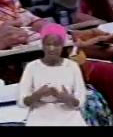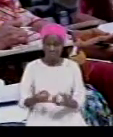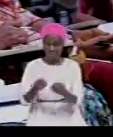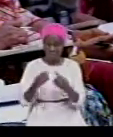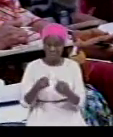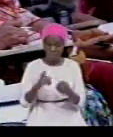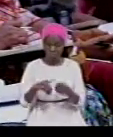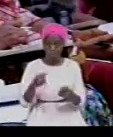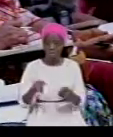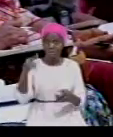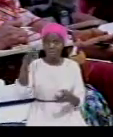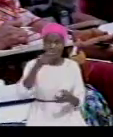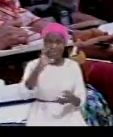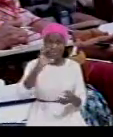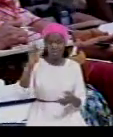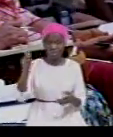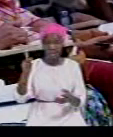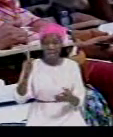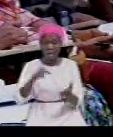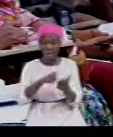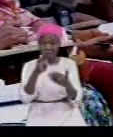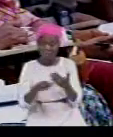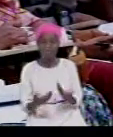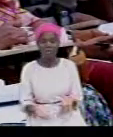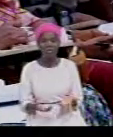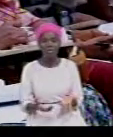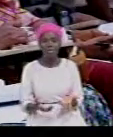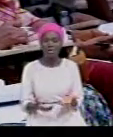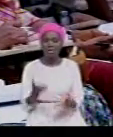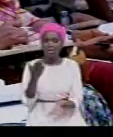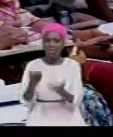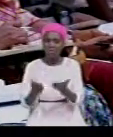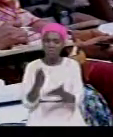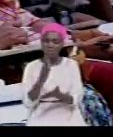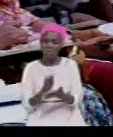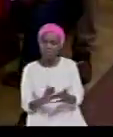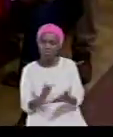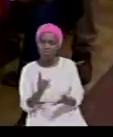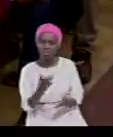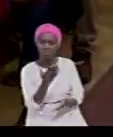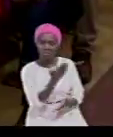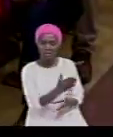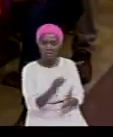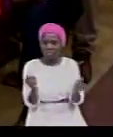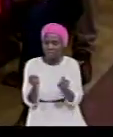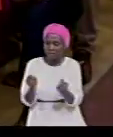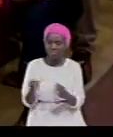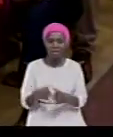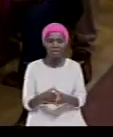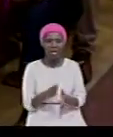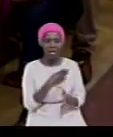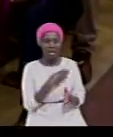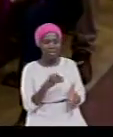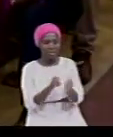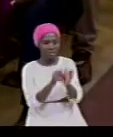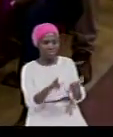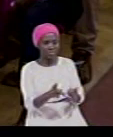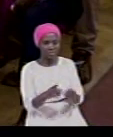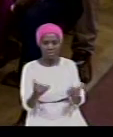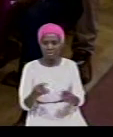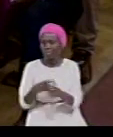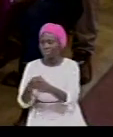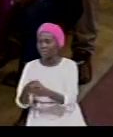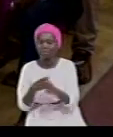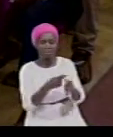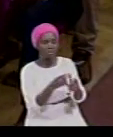the promises of God. Then maybe somebody there will be shaking, and they will be going out. He's looking for a prayer house somewhere. He's looking